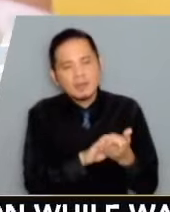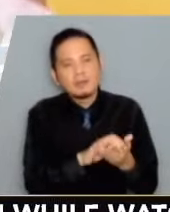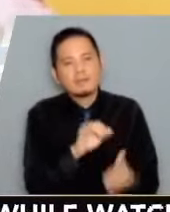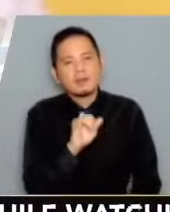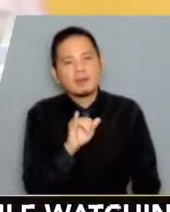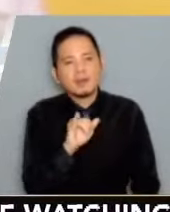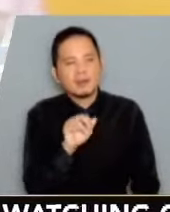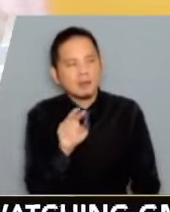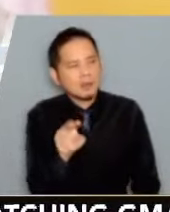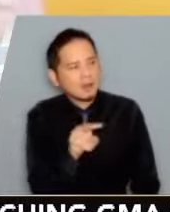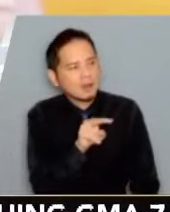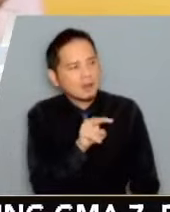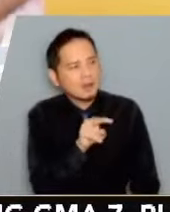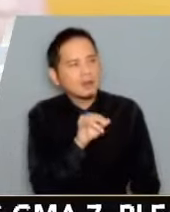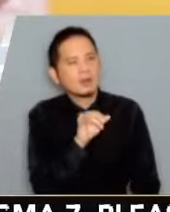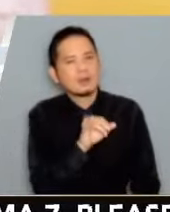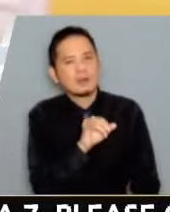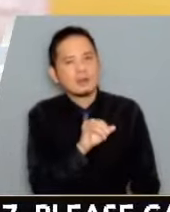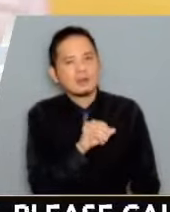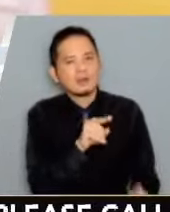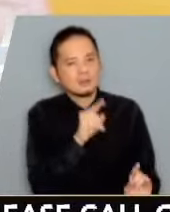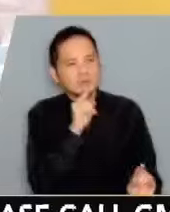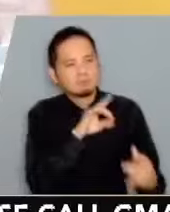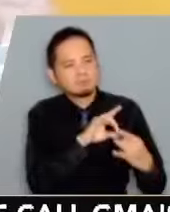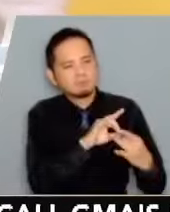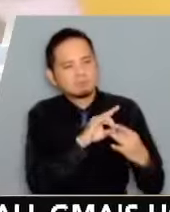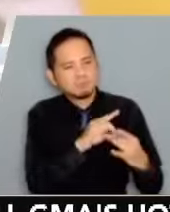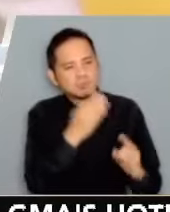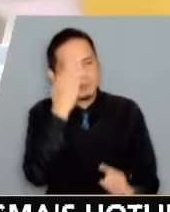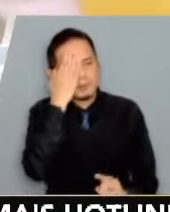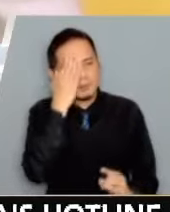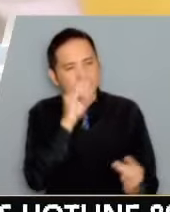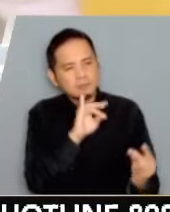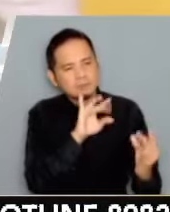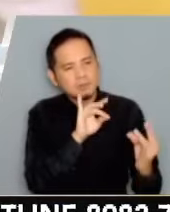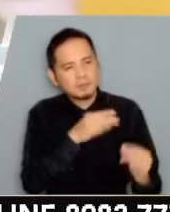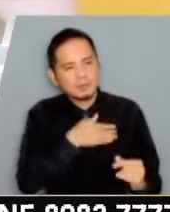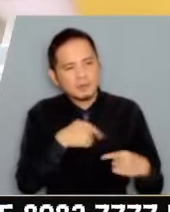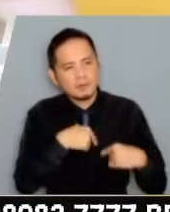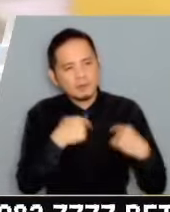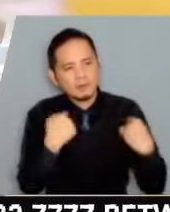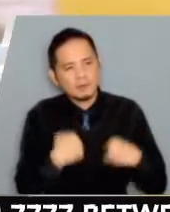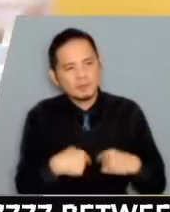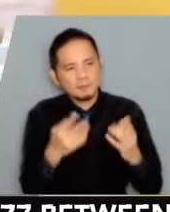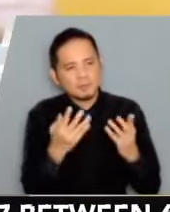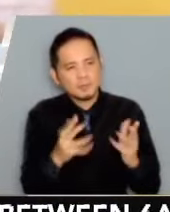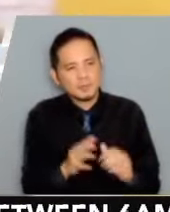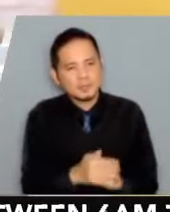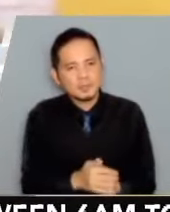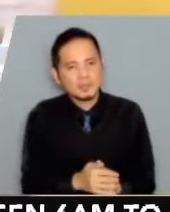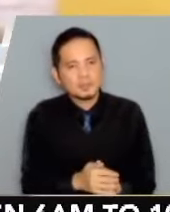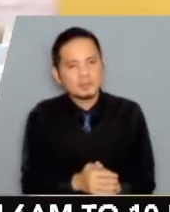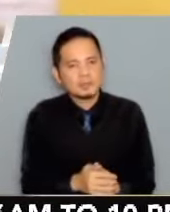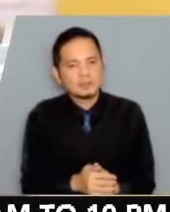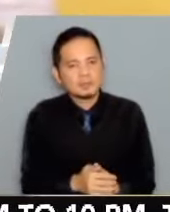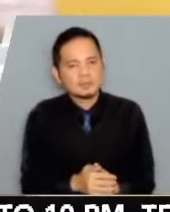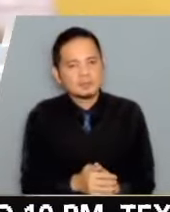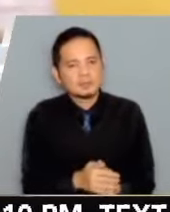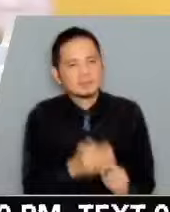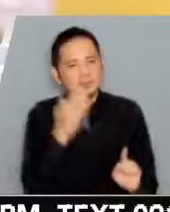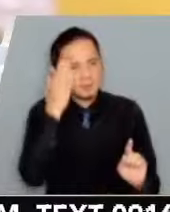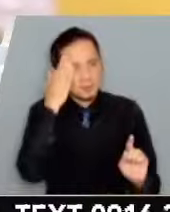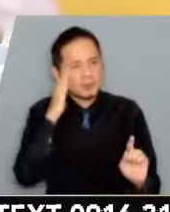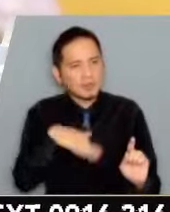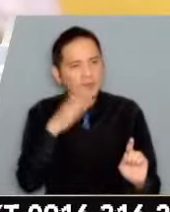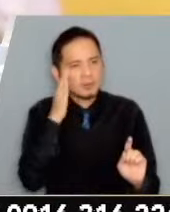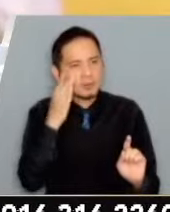he knows, like my heart, the heart that he knows. He knew that I was gonna come back. And if he